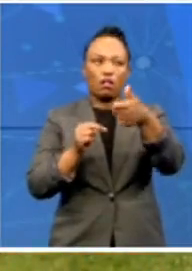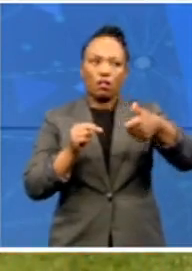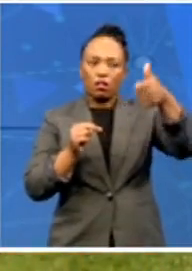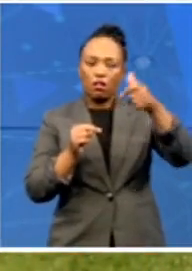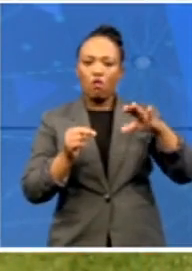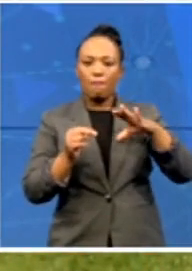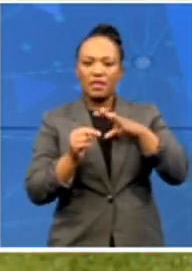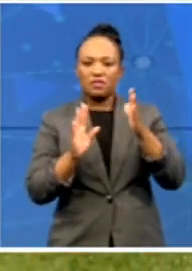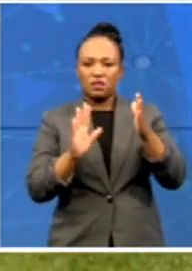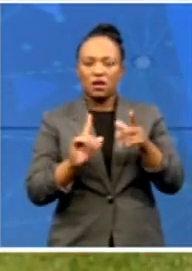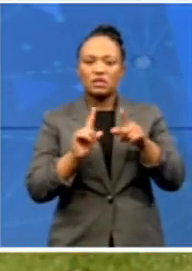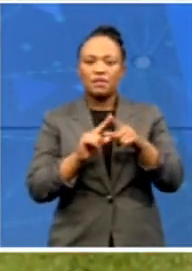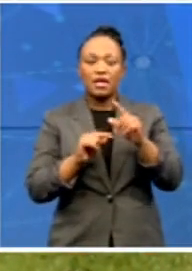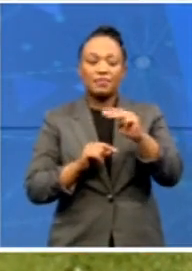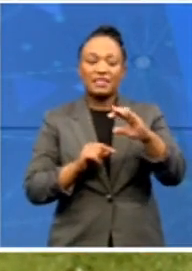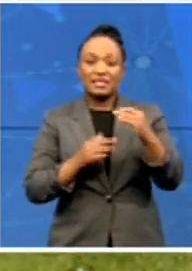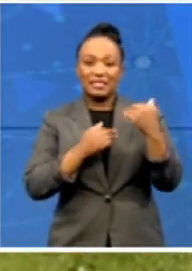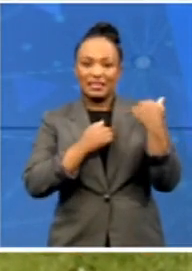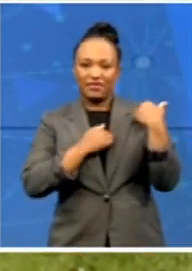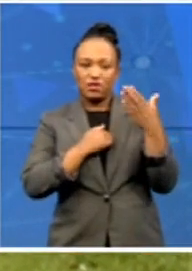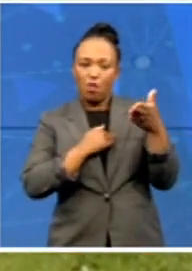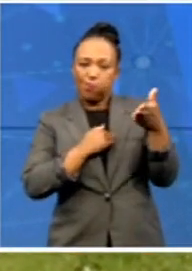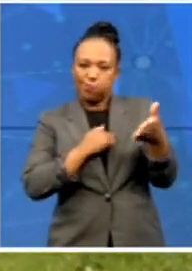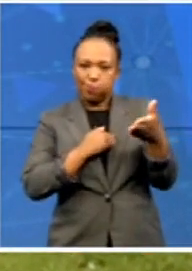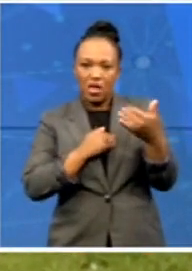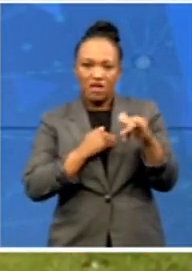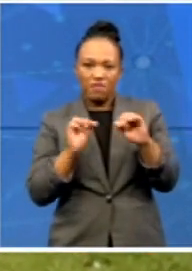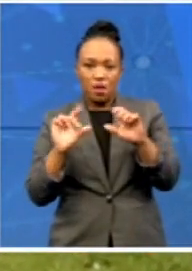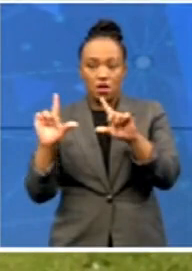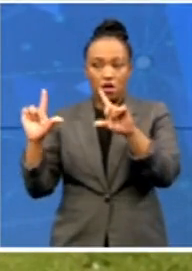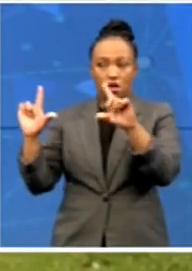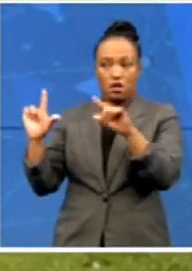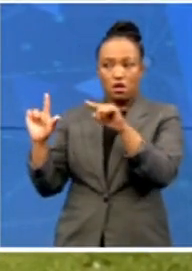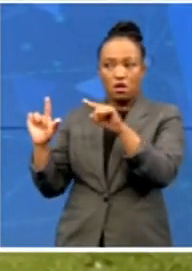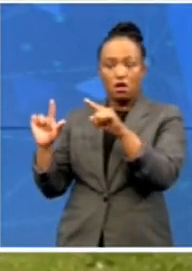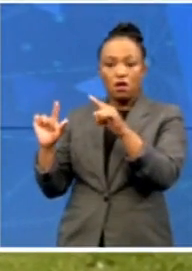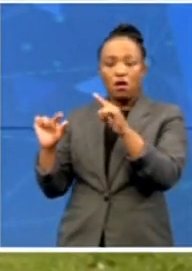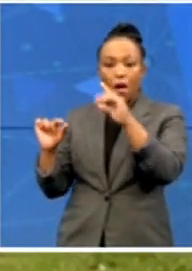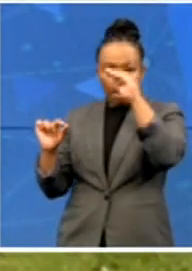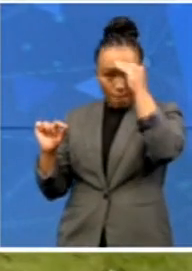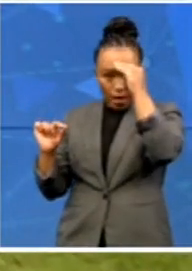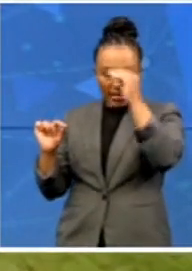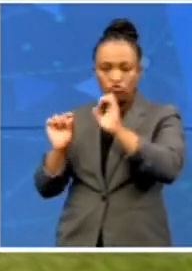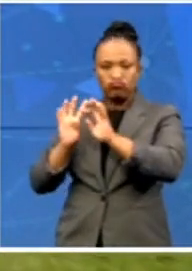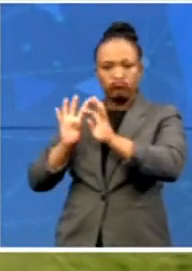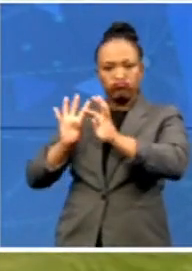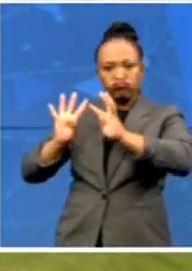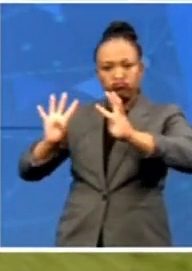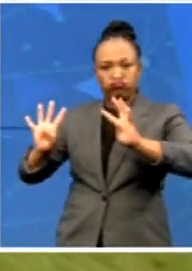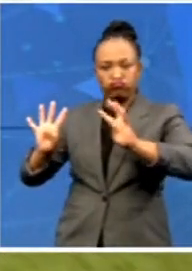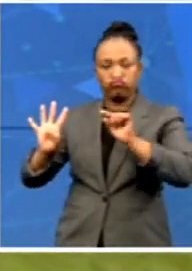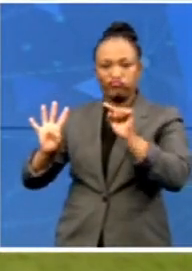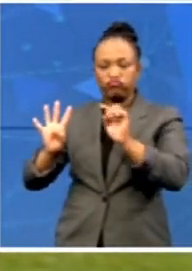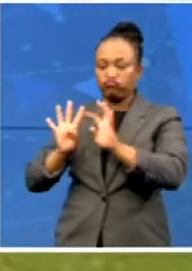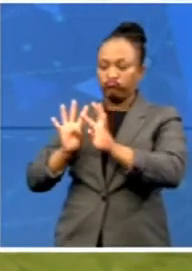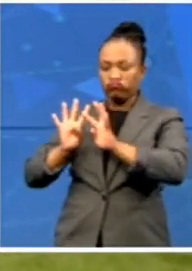step out of shot, you will see that a number of police officers are just standing there. They will be addressed by the Police Minister